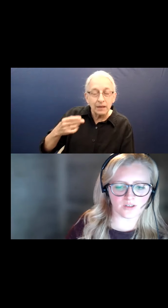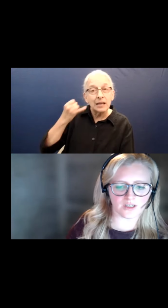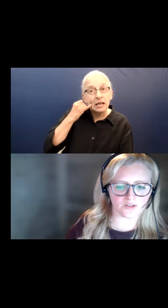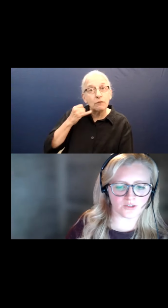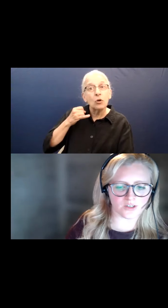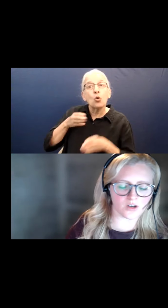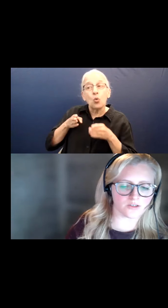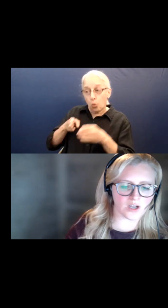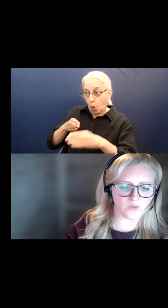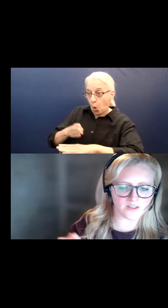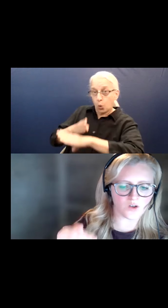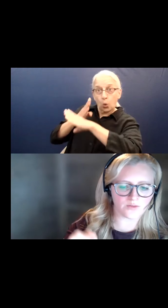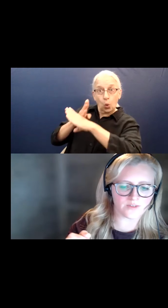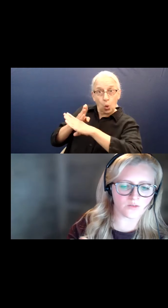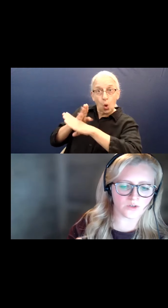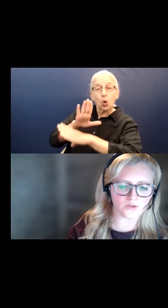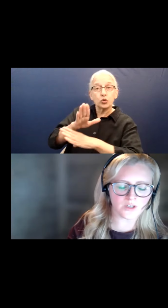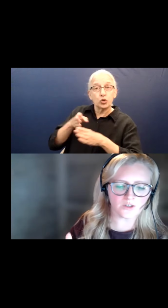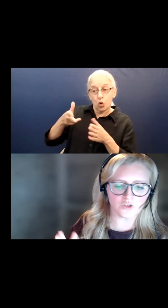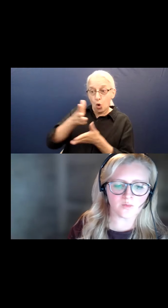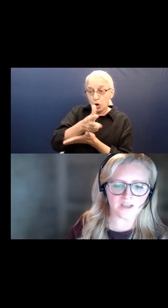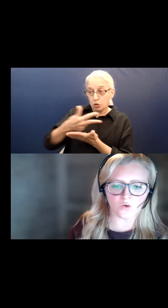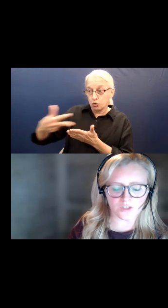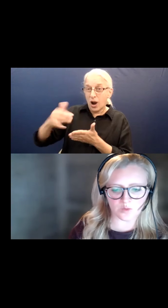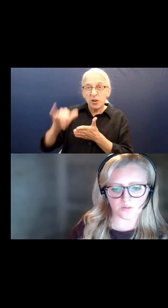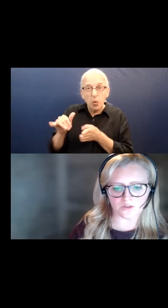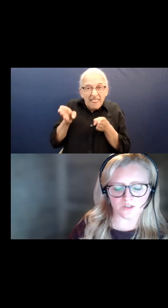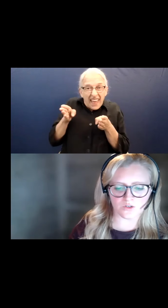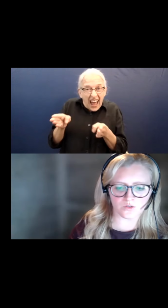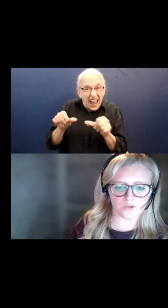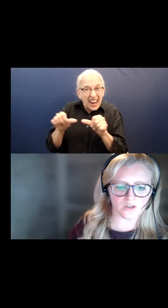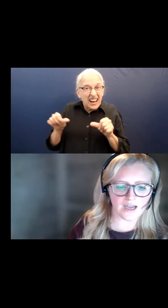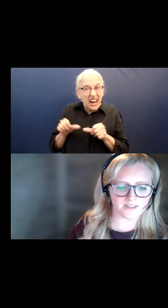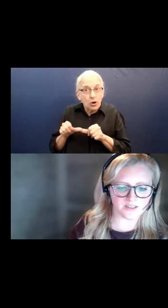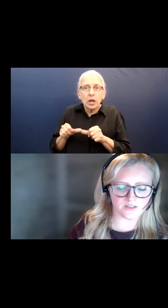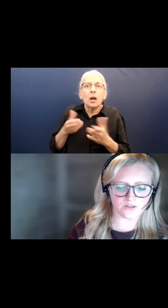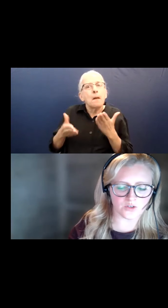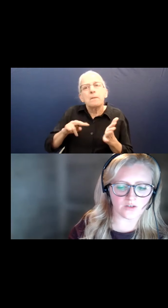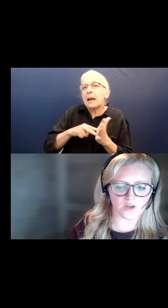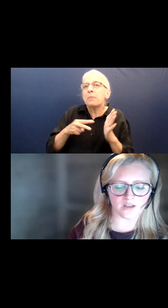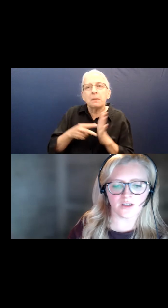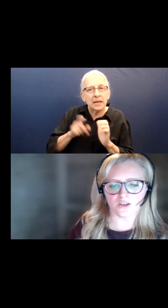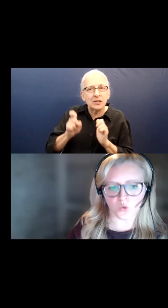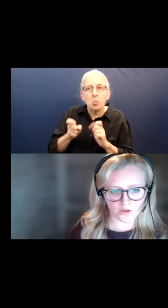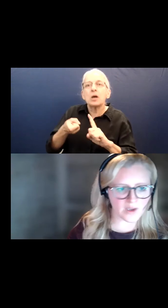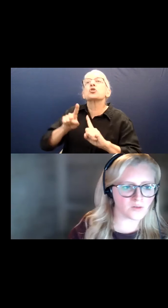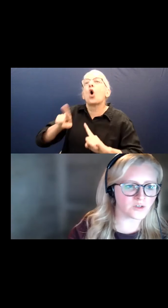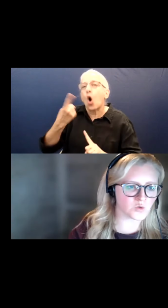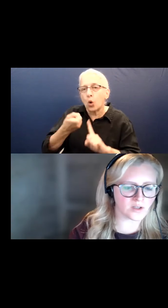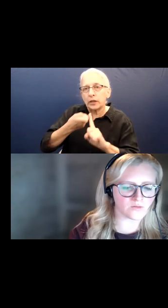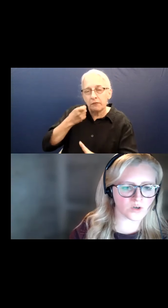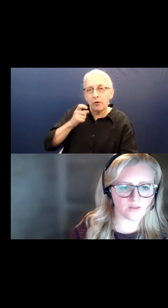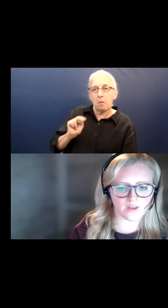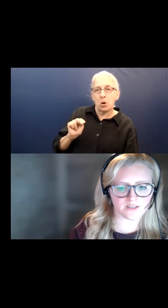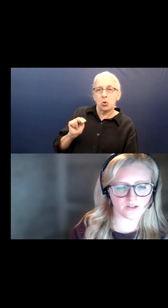your driveway is off of that road, you may only be able to access your driveway northbound